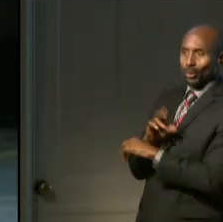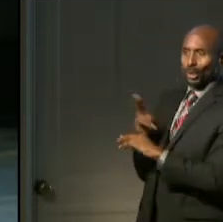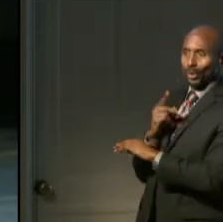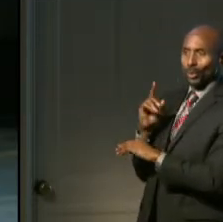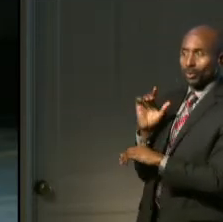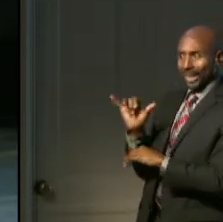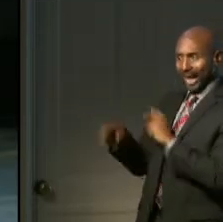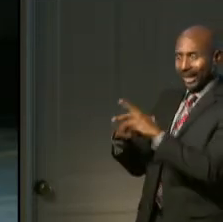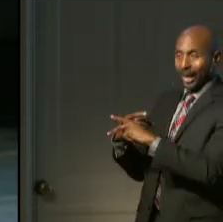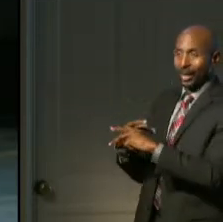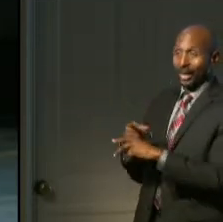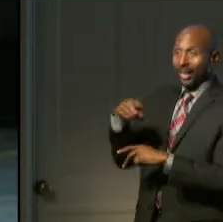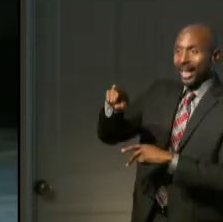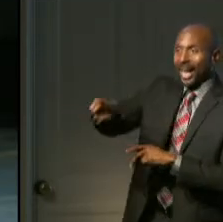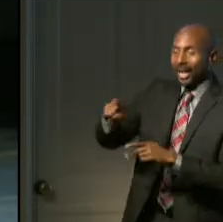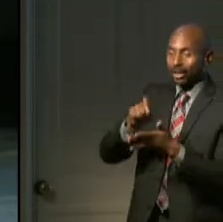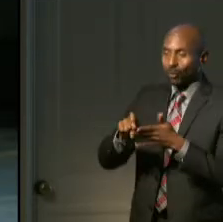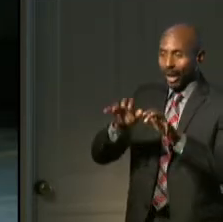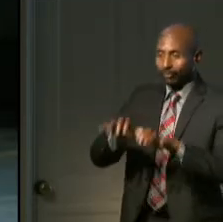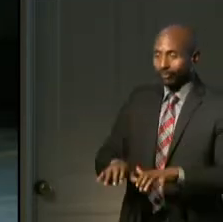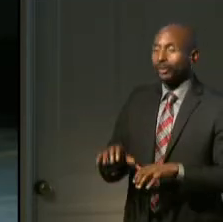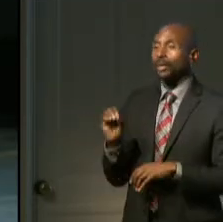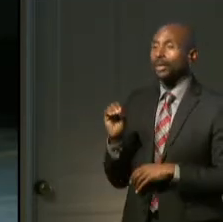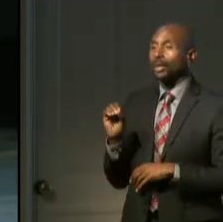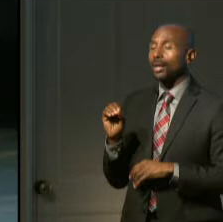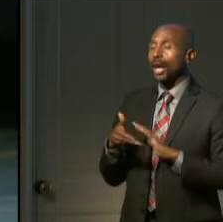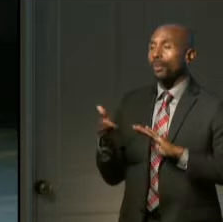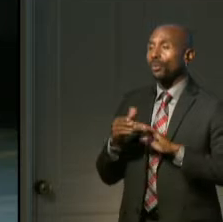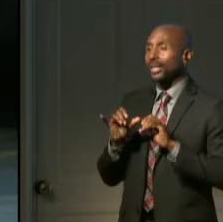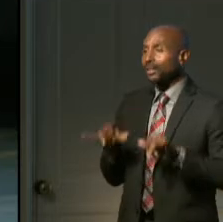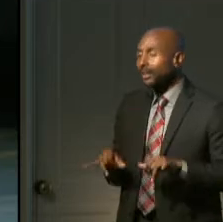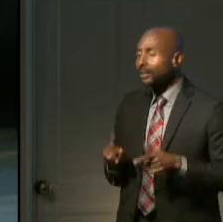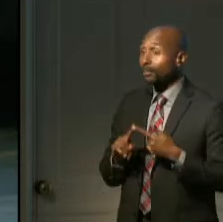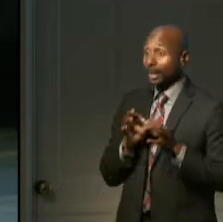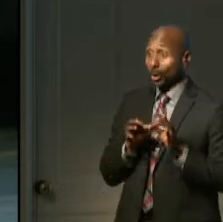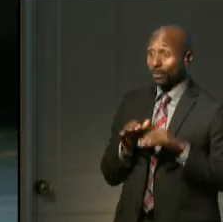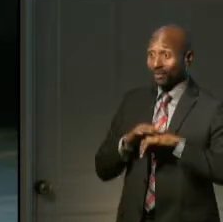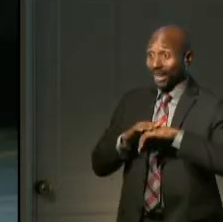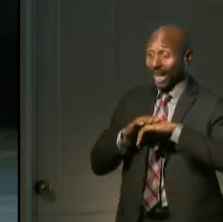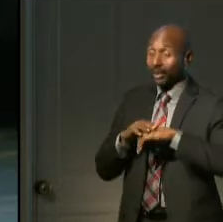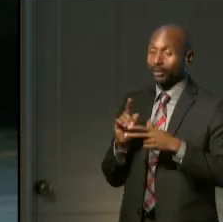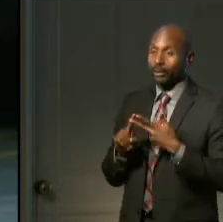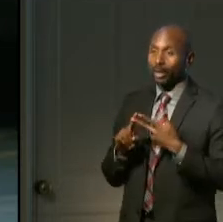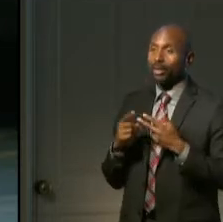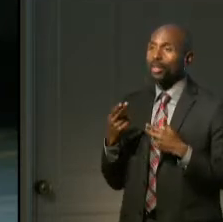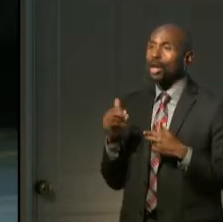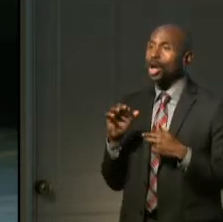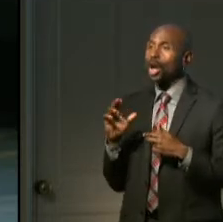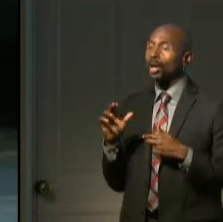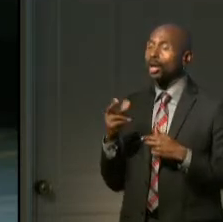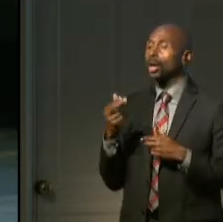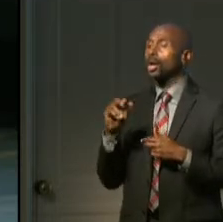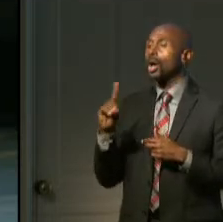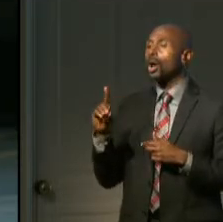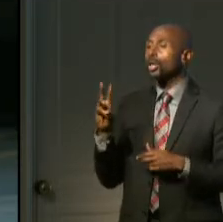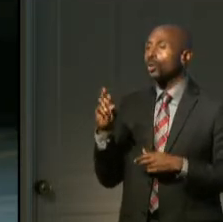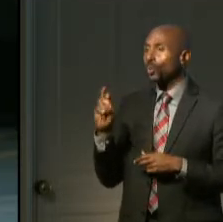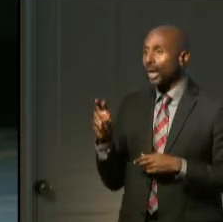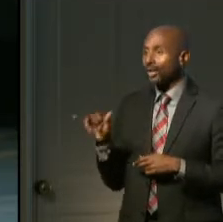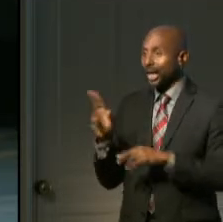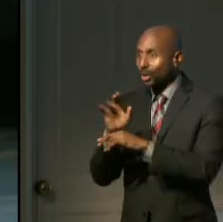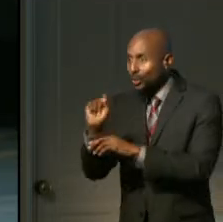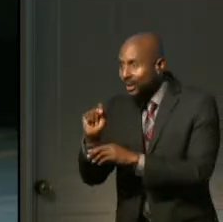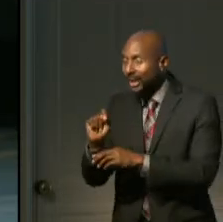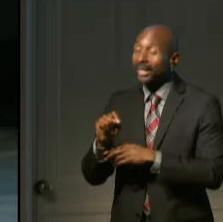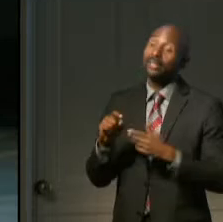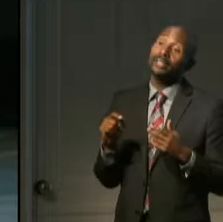the operating system, the interpretive layers, the hardware that it played on for both simulators and the spaceships, and all of